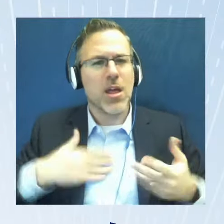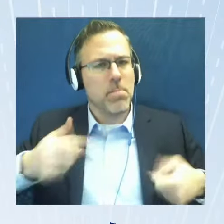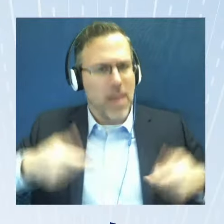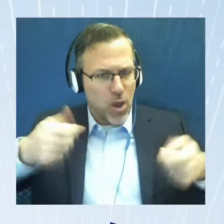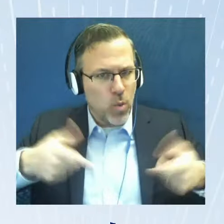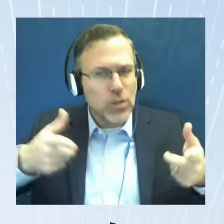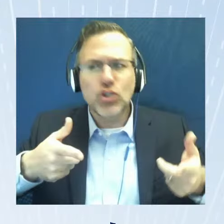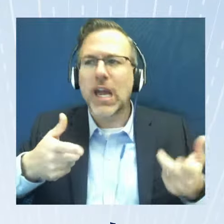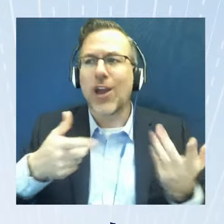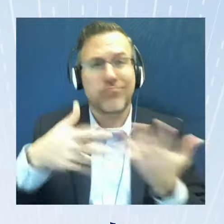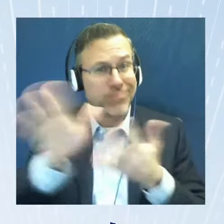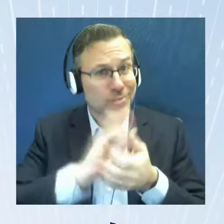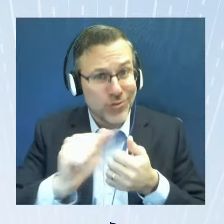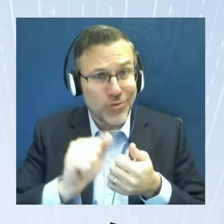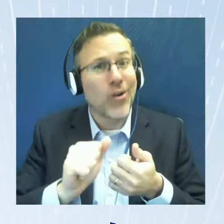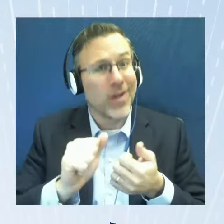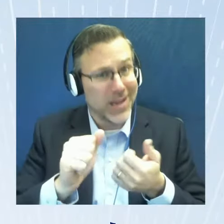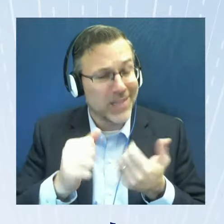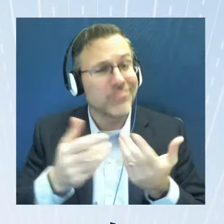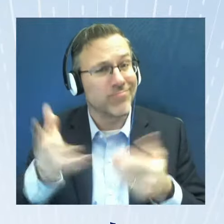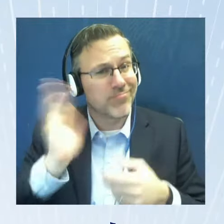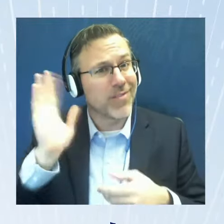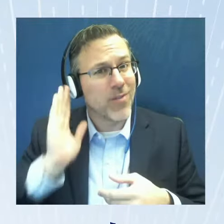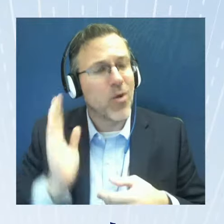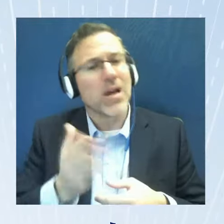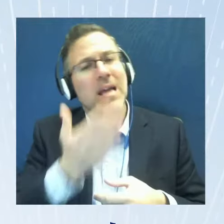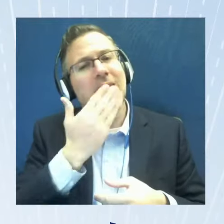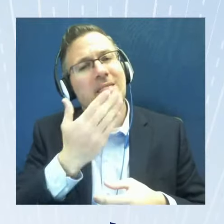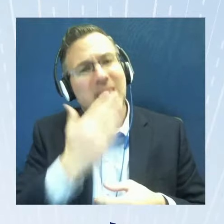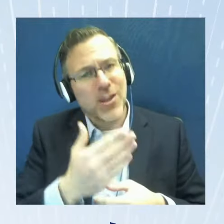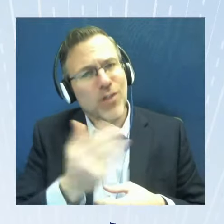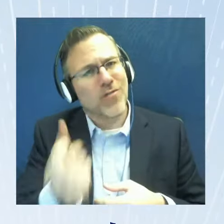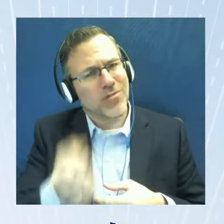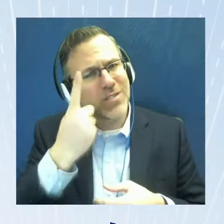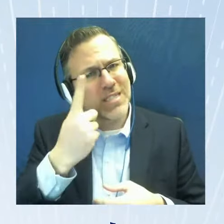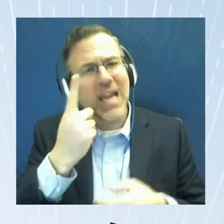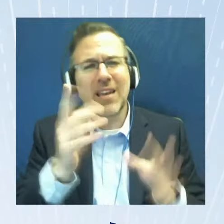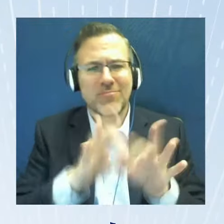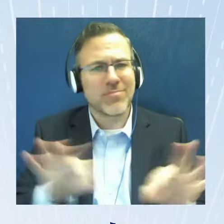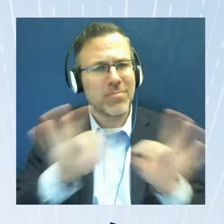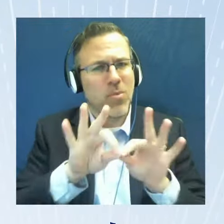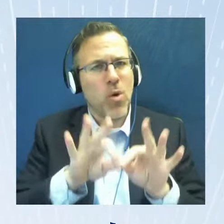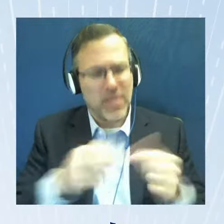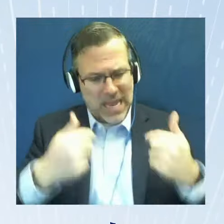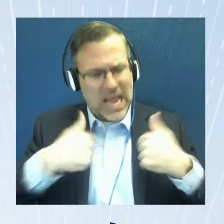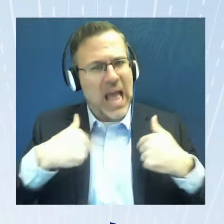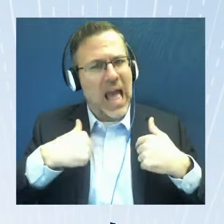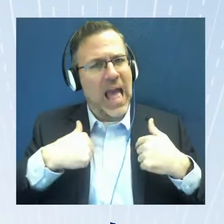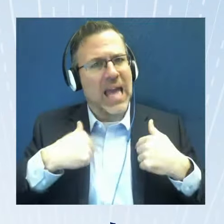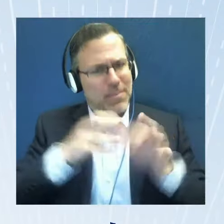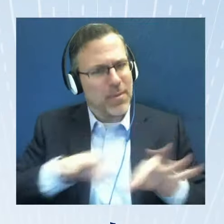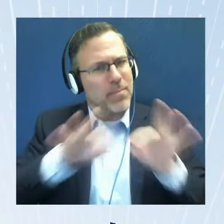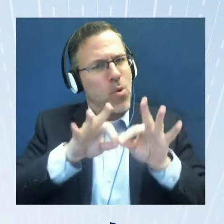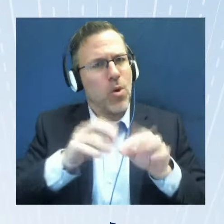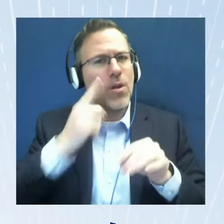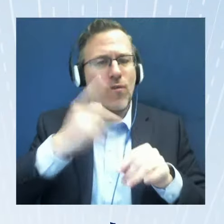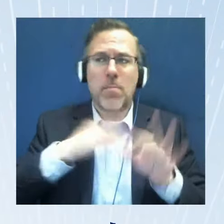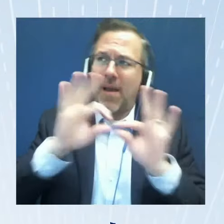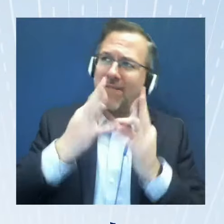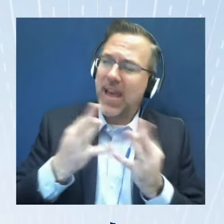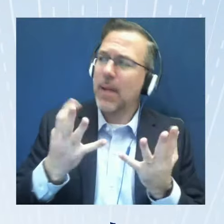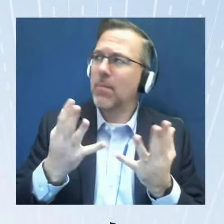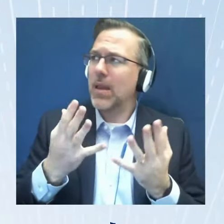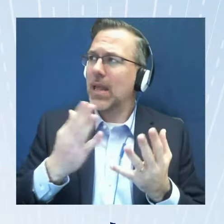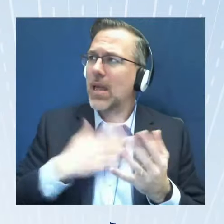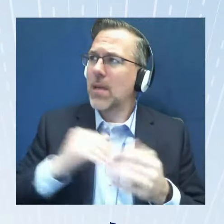destroyed, and I appreciate you guys acknowledging how important I am to my family and my colleagues when my life is disrupted, so thank you